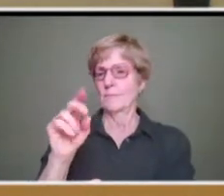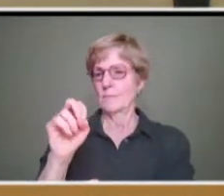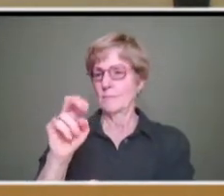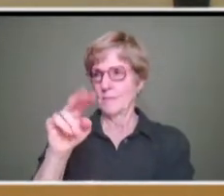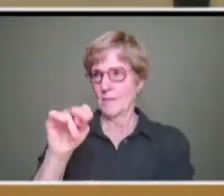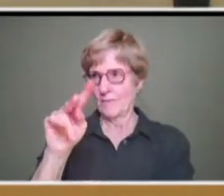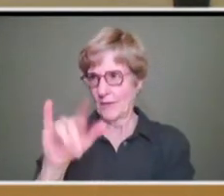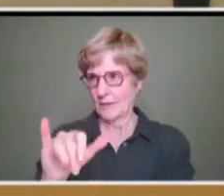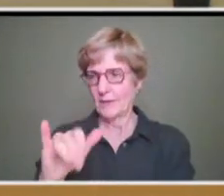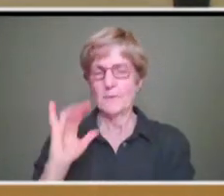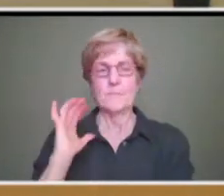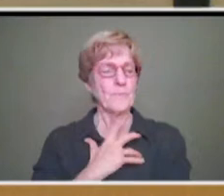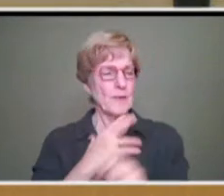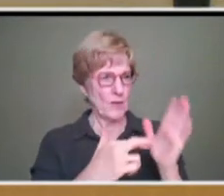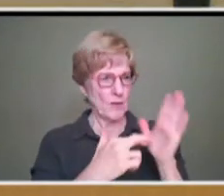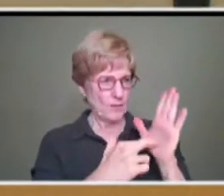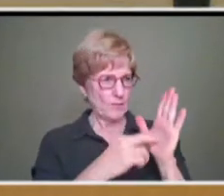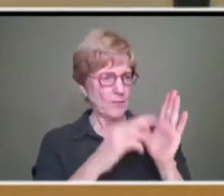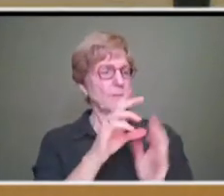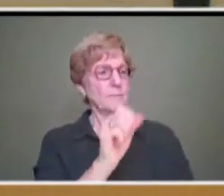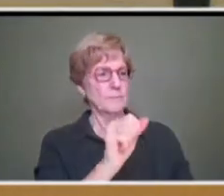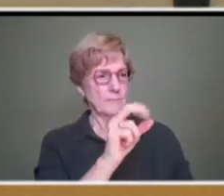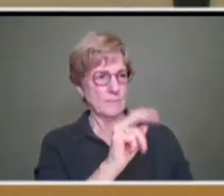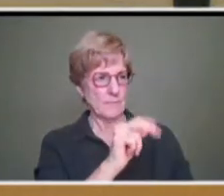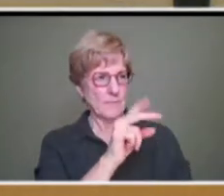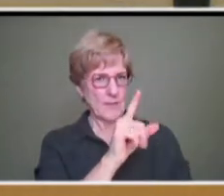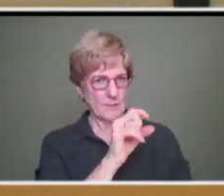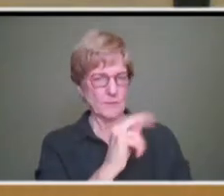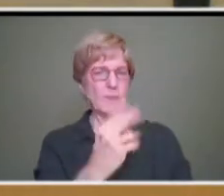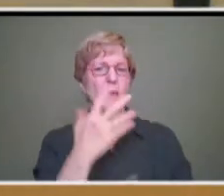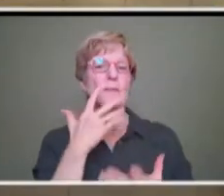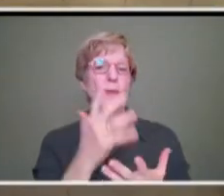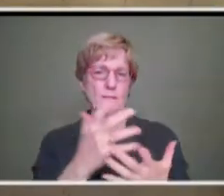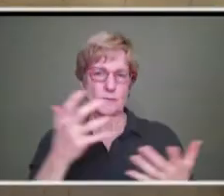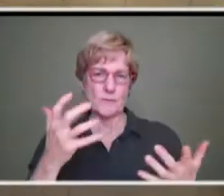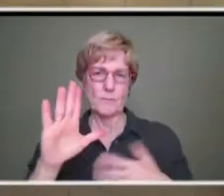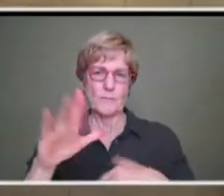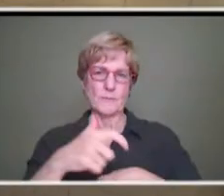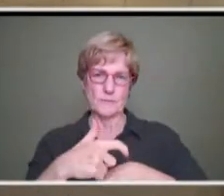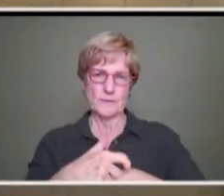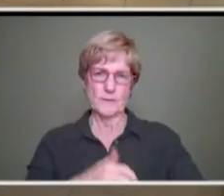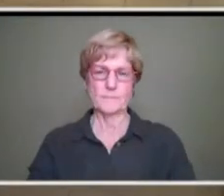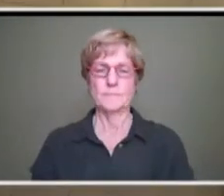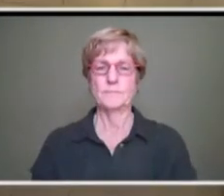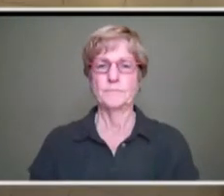representative Dante Anderson I thank you so much for your time